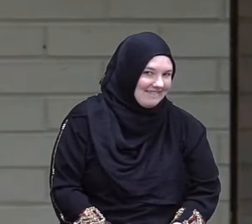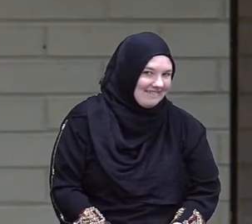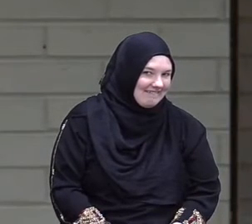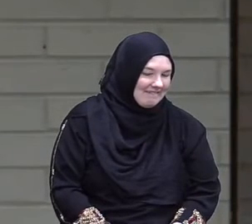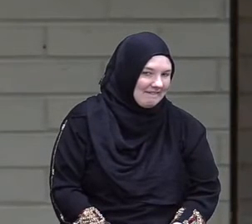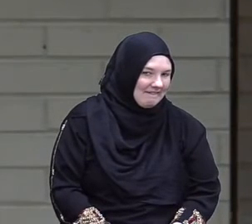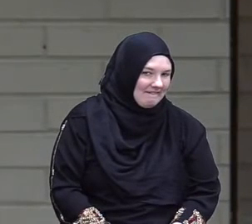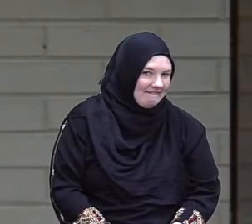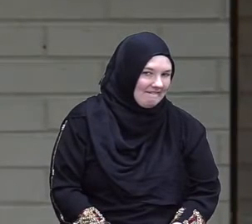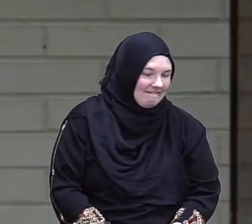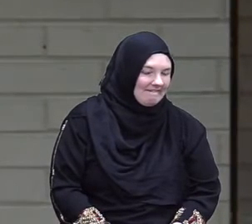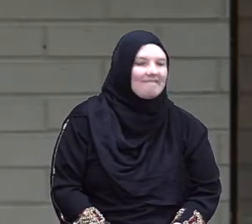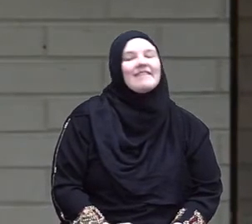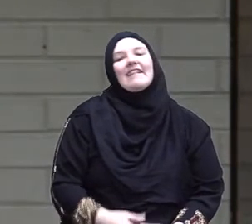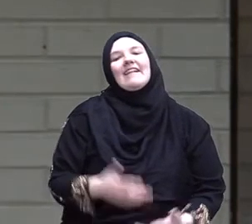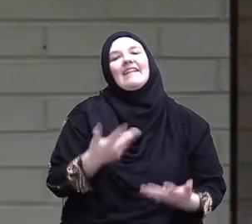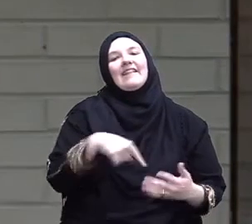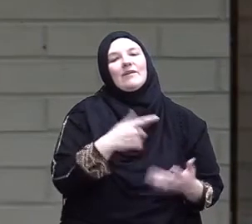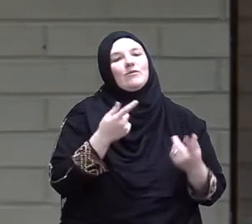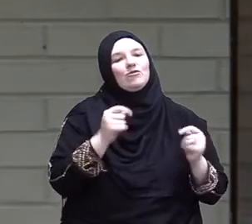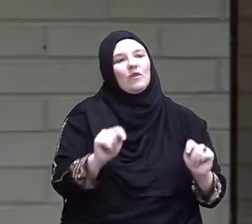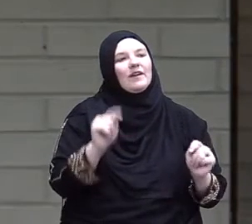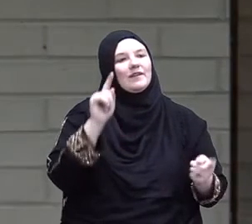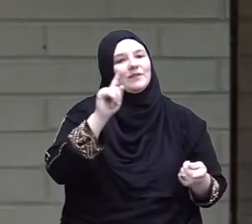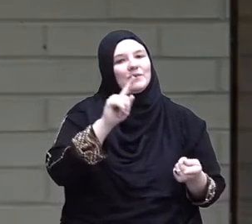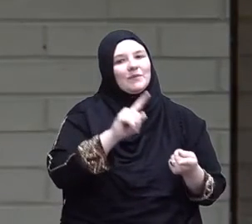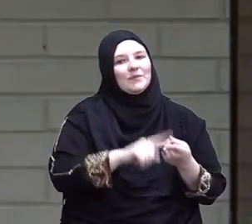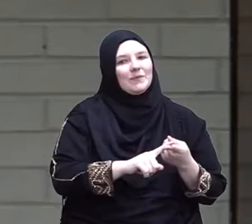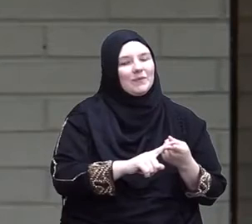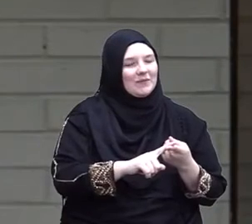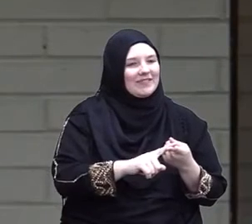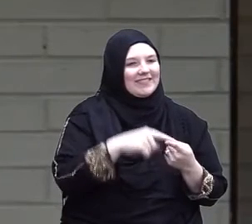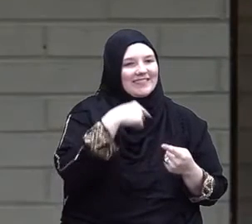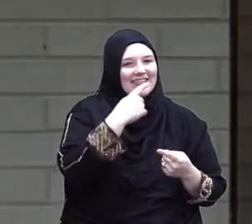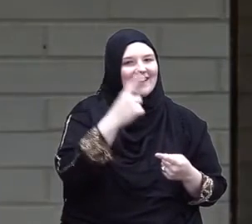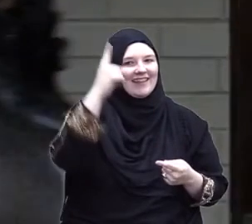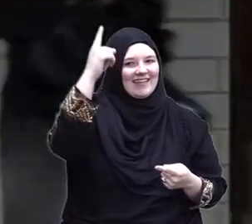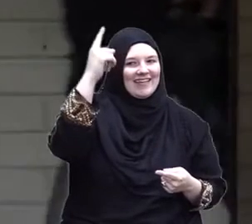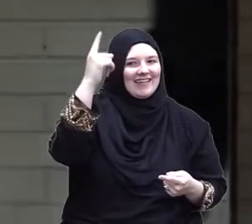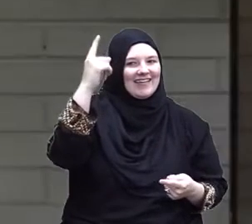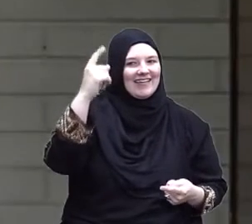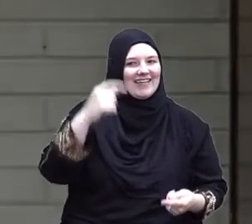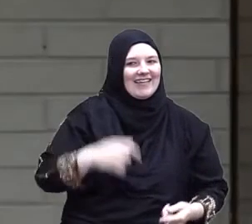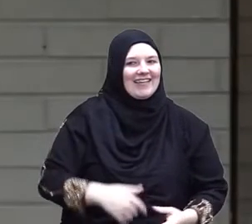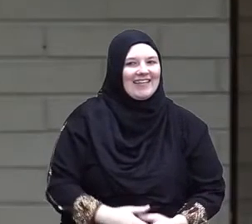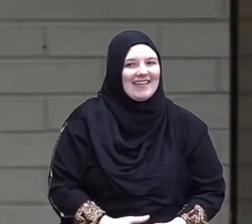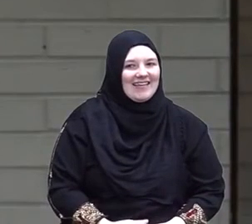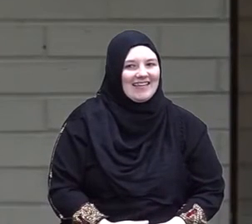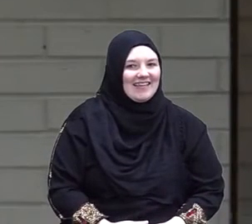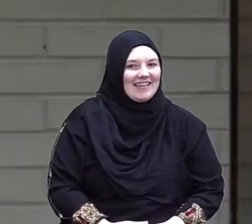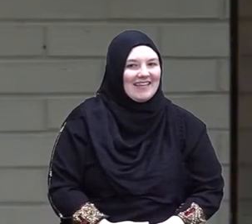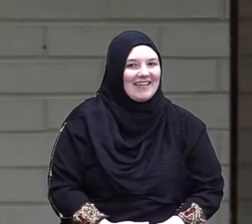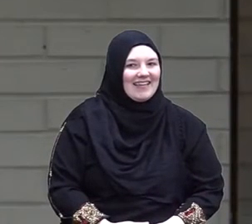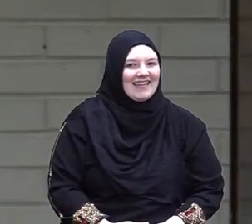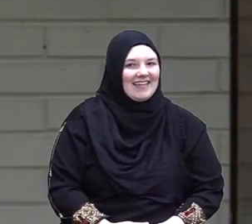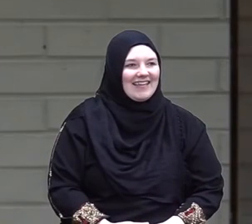concealing. They were trying to tell Allah, we know how evil that creature will